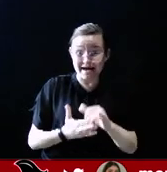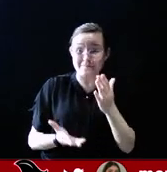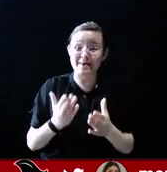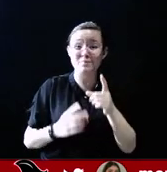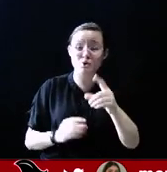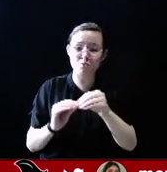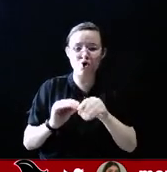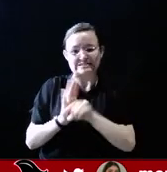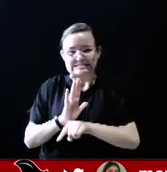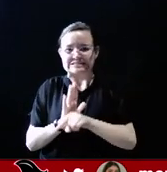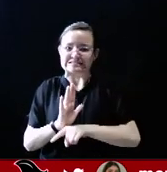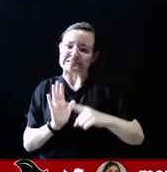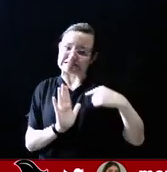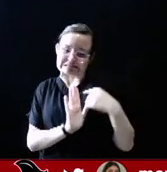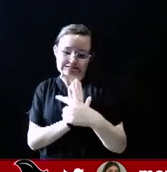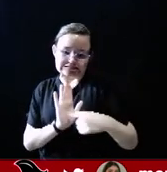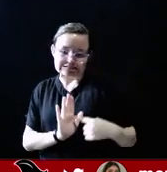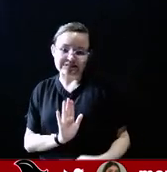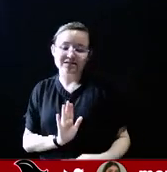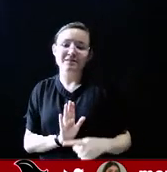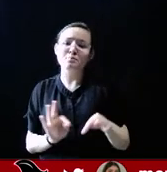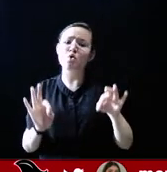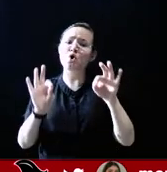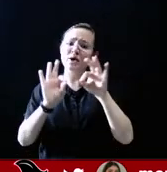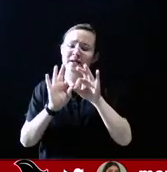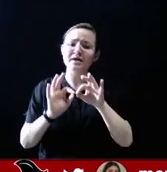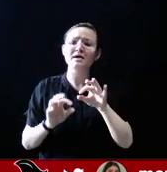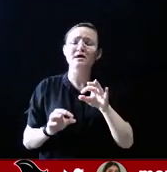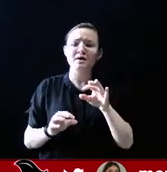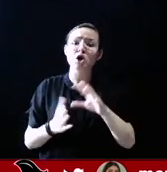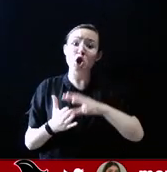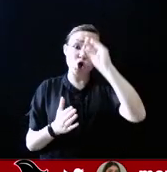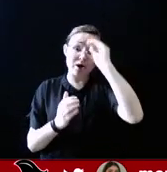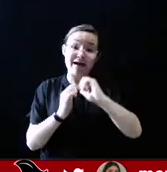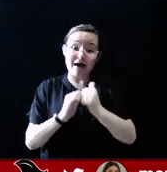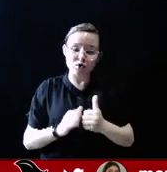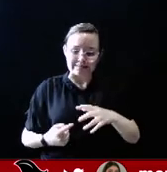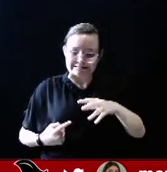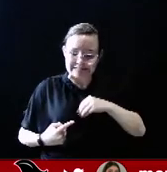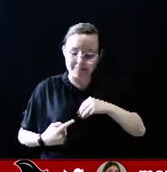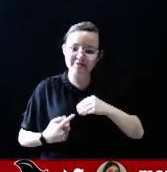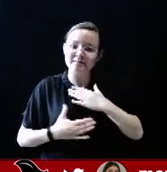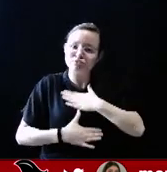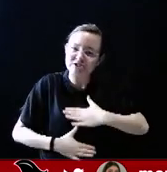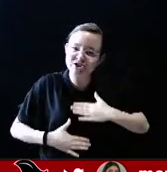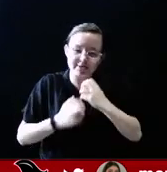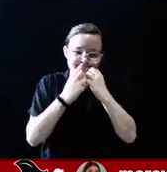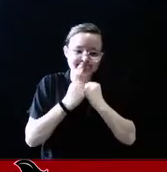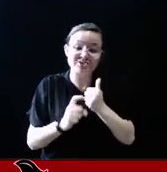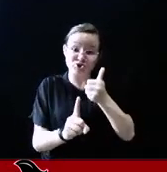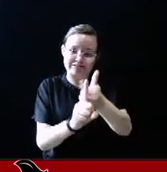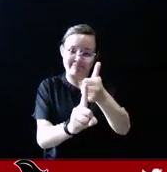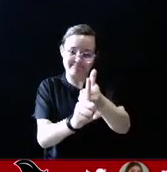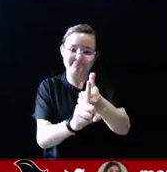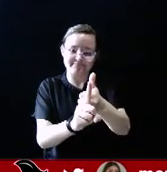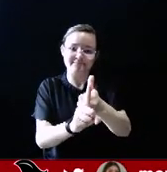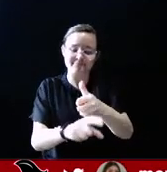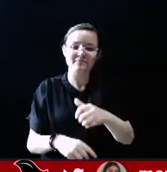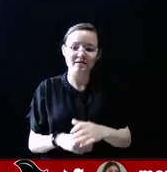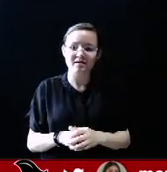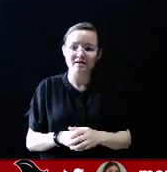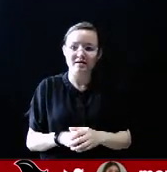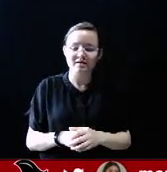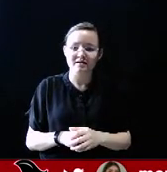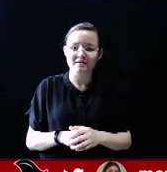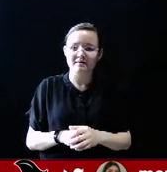hard on yourself at times. You must accomplish the skill of acceptance and appreciation of who you are in order